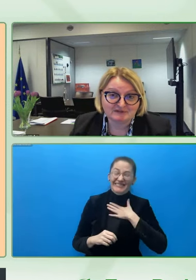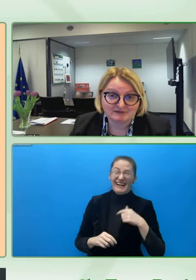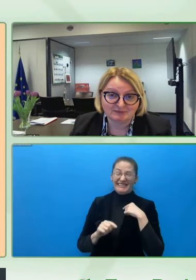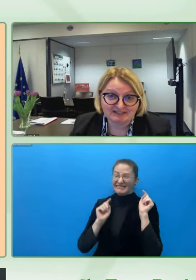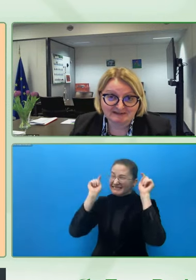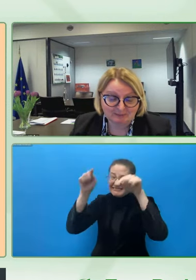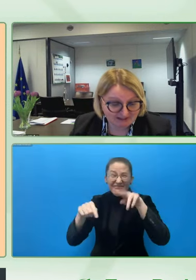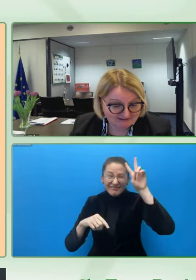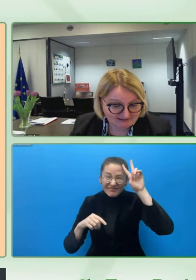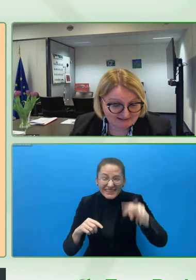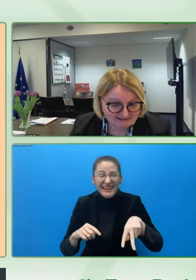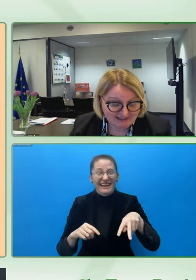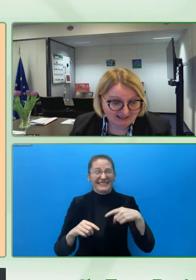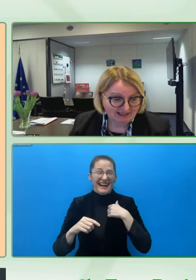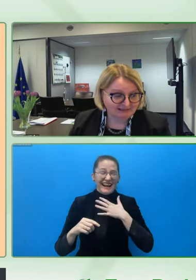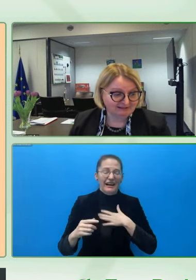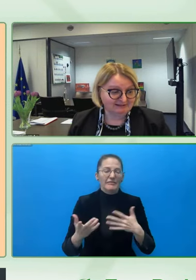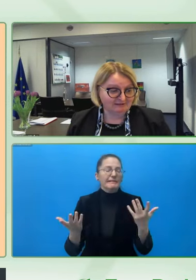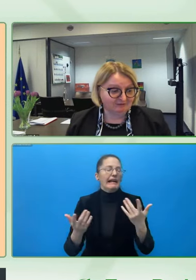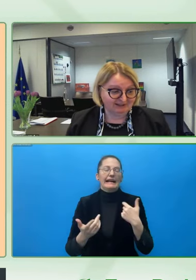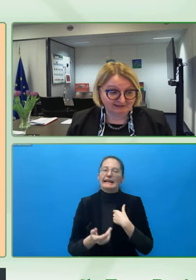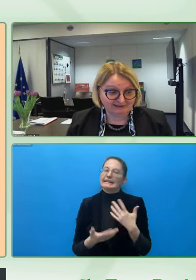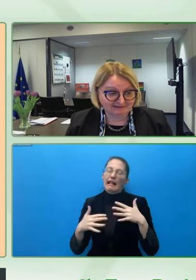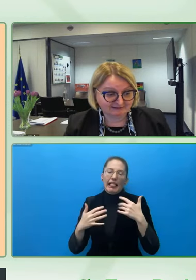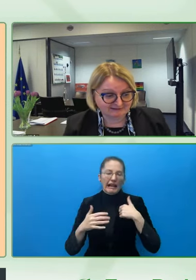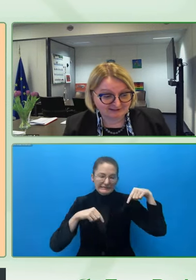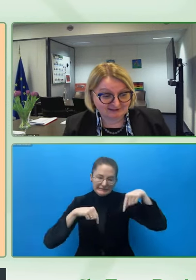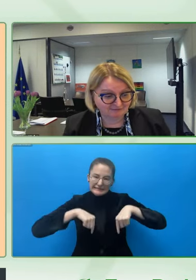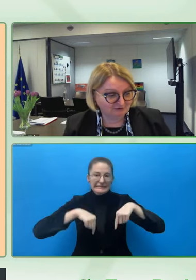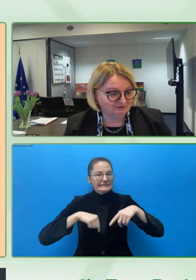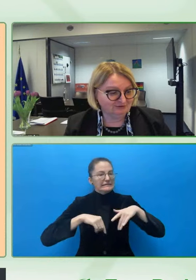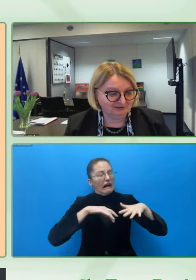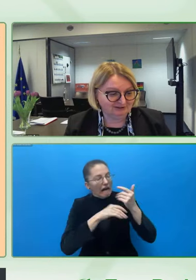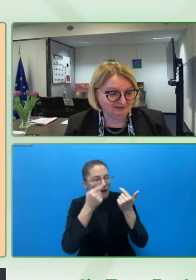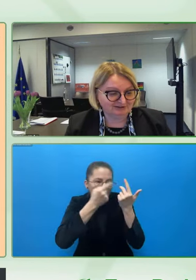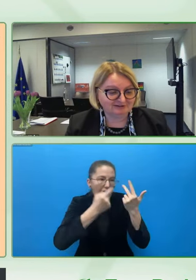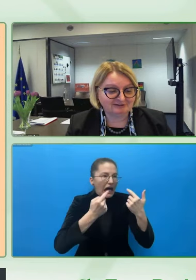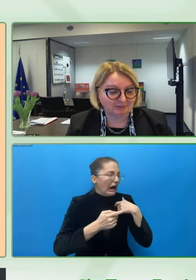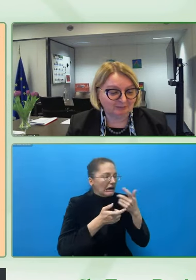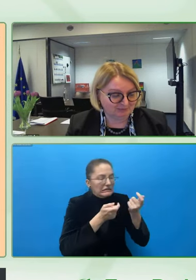for persons with disabilities. And if I can give you